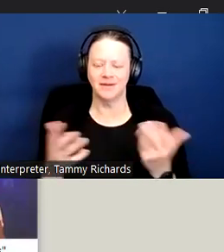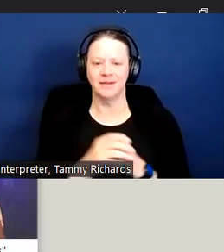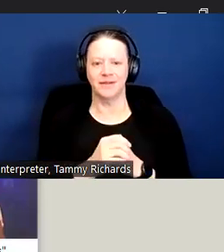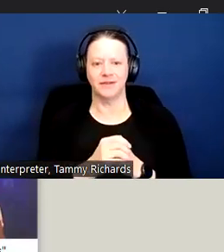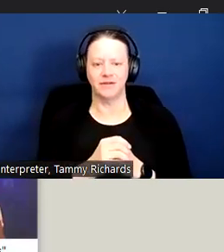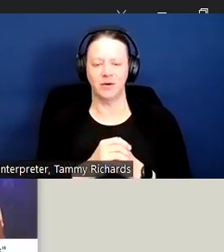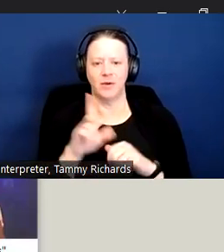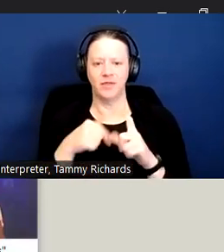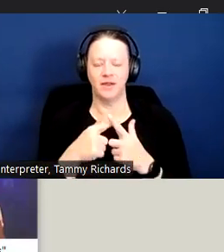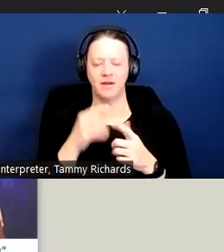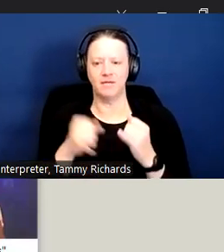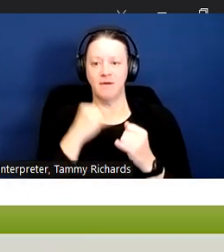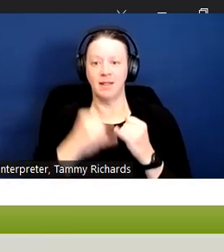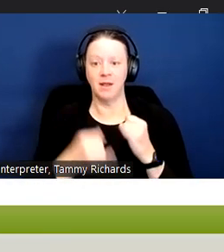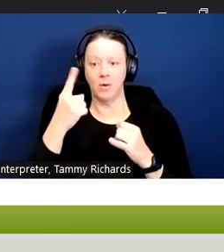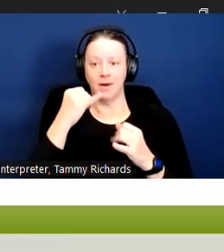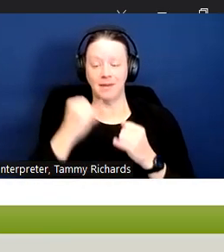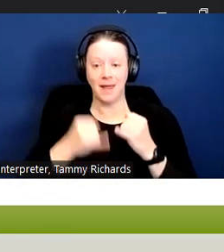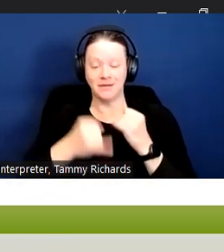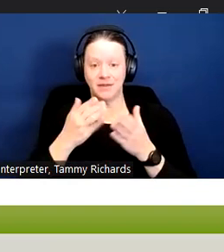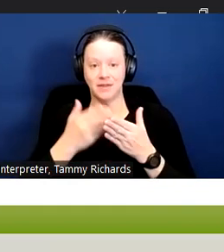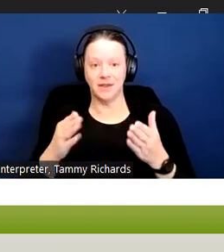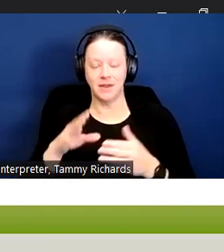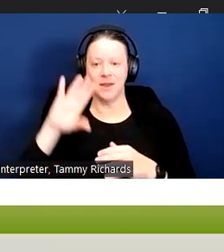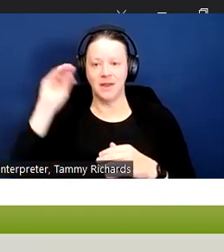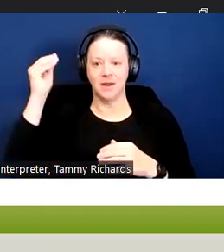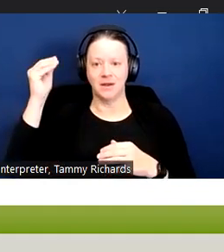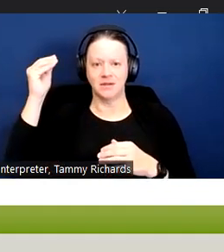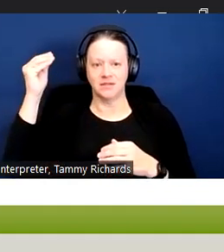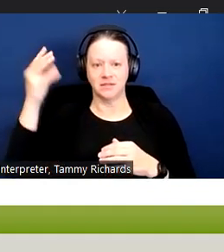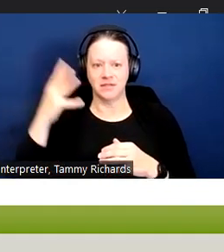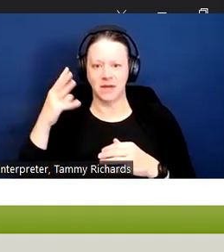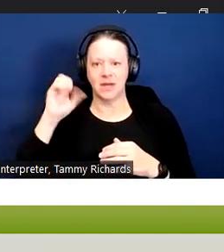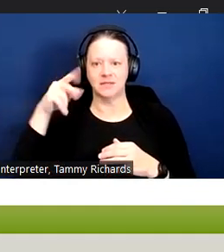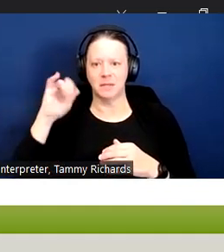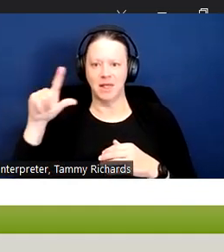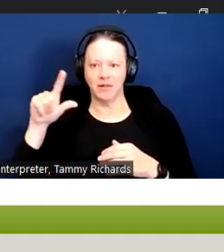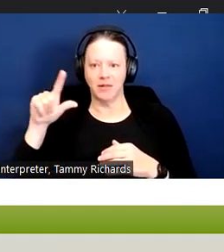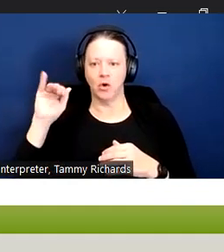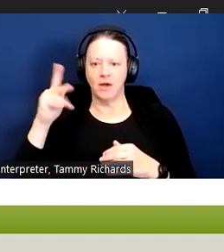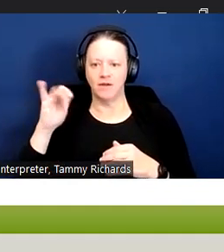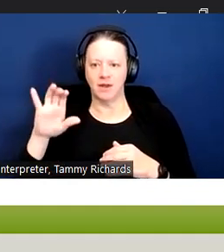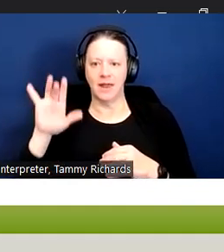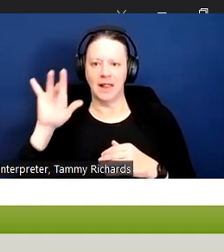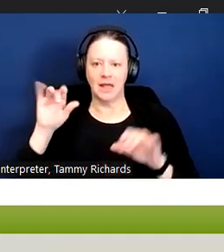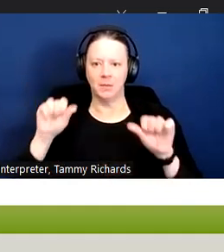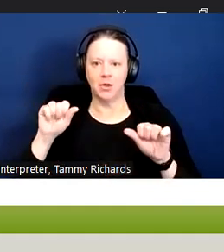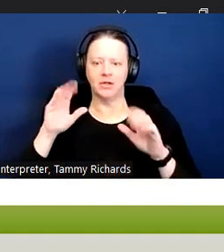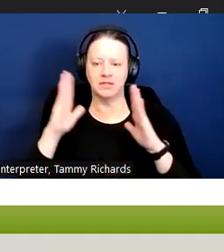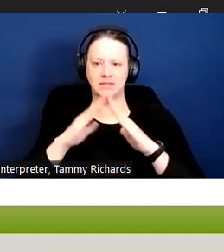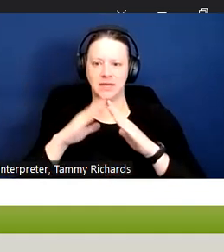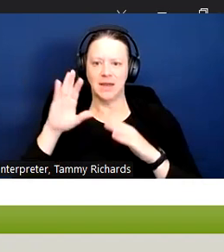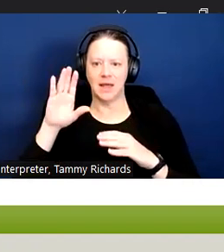And then finally, one last thing is Sunny Spells graphic. I want clickable to, city lights, your access to the city. Graphic. So that's